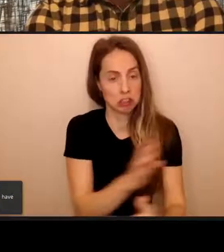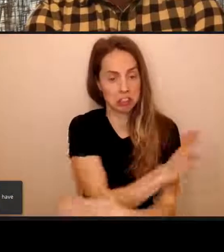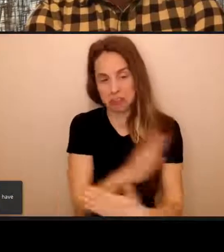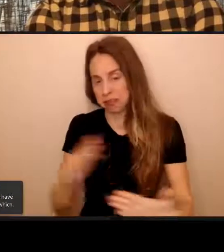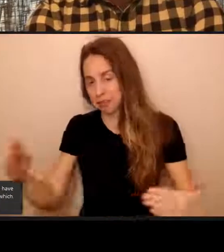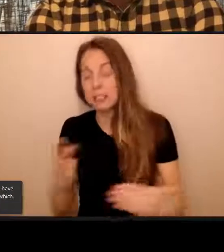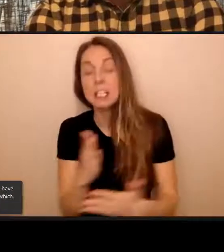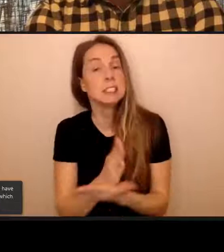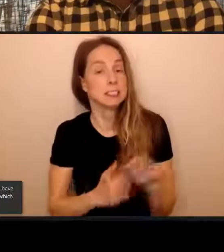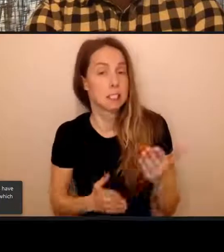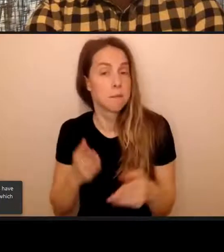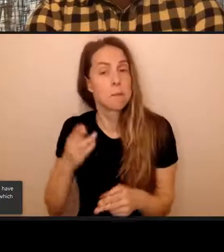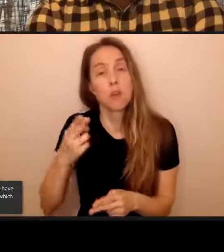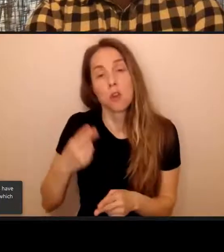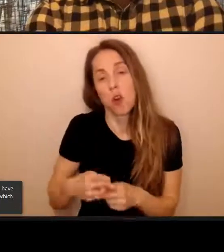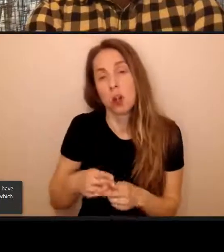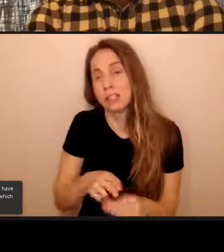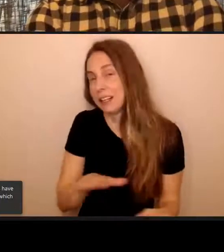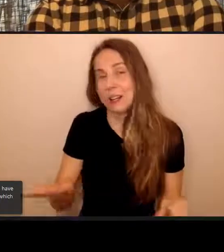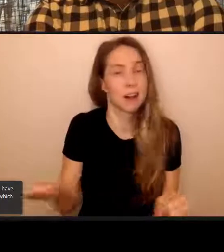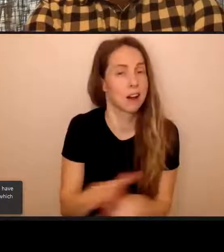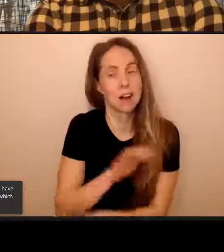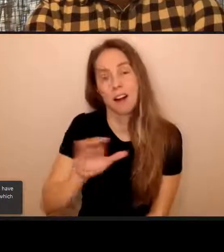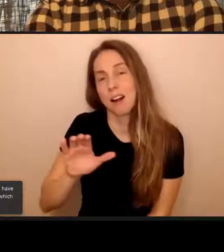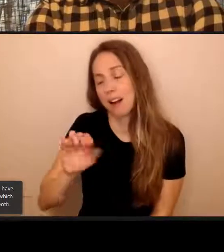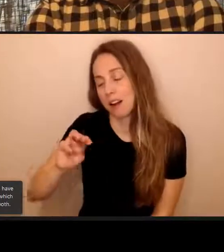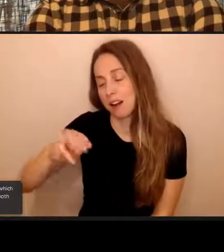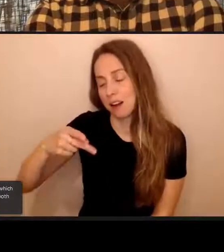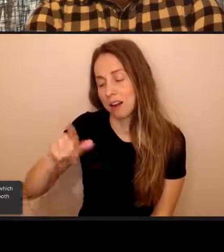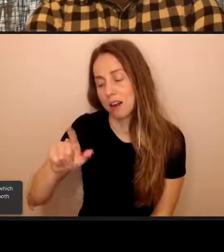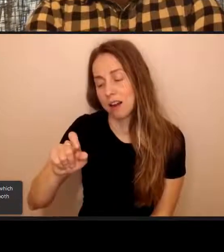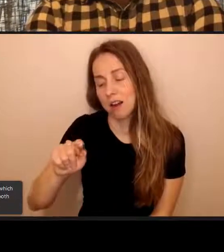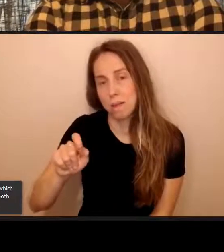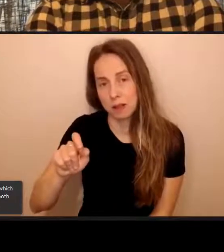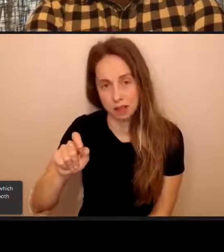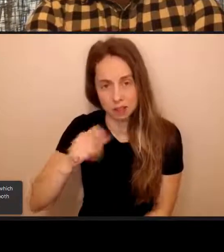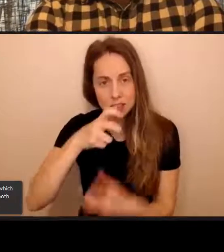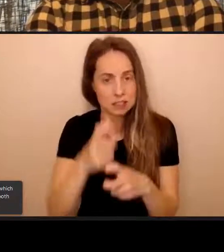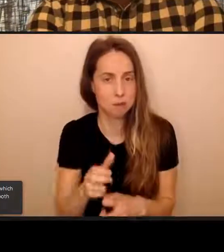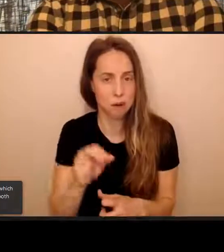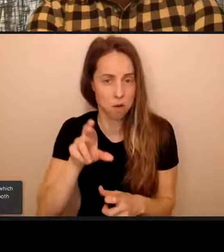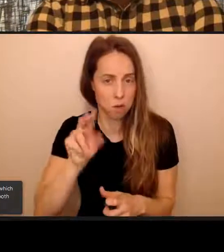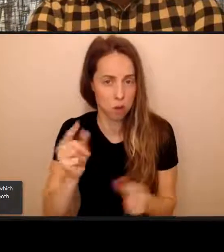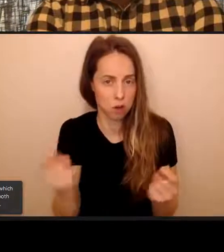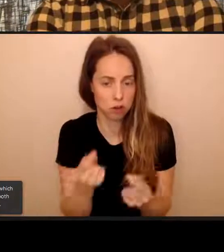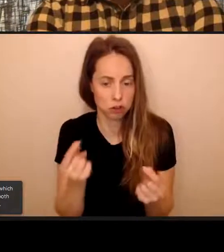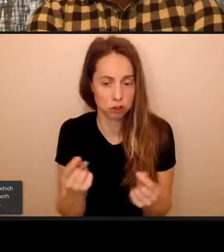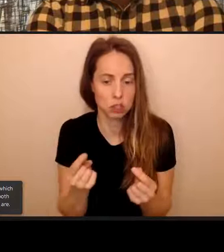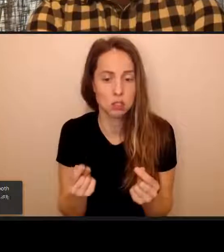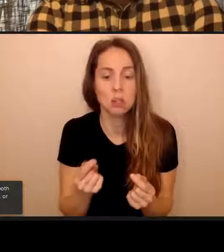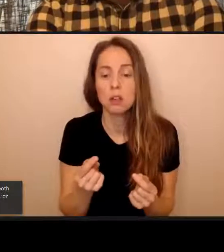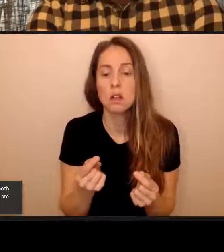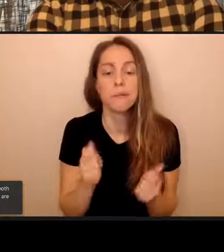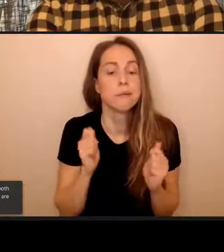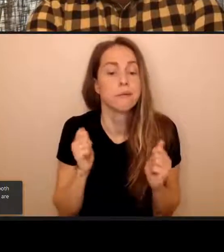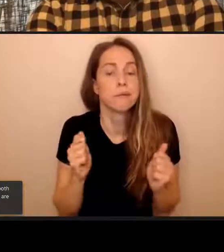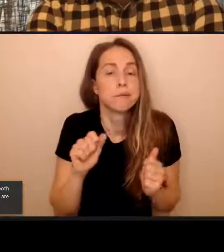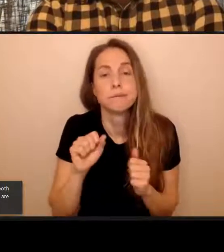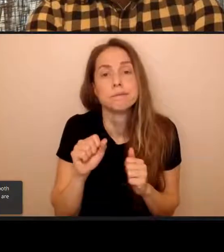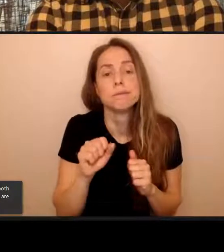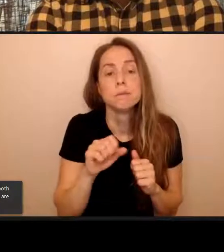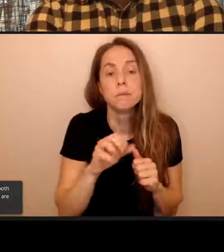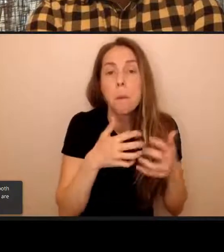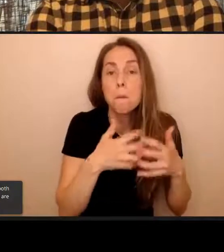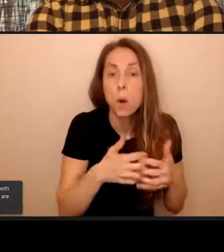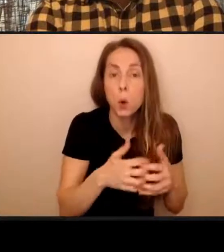which cuts across the entire spinal cord. So both the motor nerves and the sensory nerves are damaged. So sensation